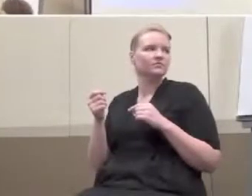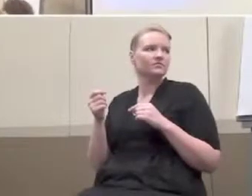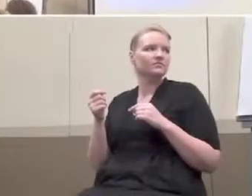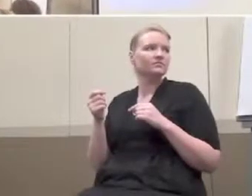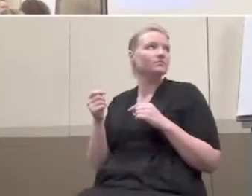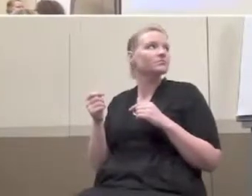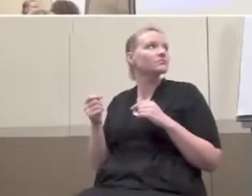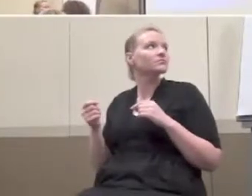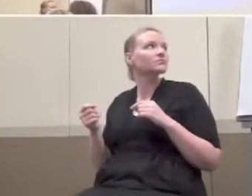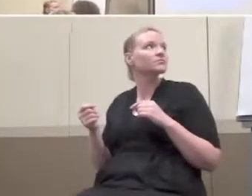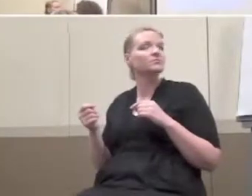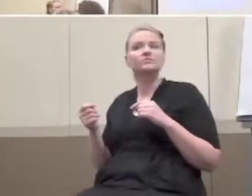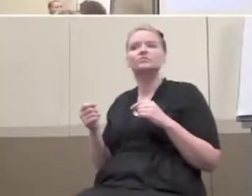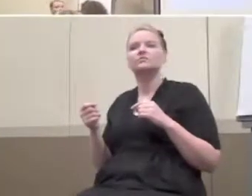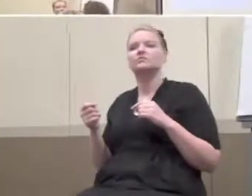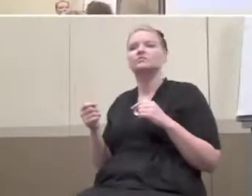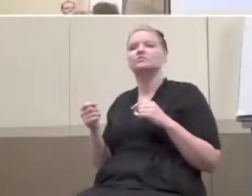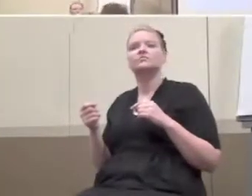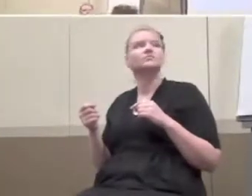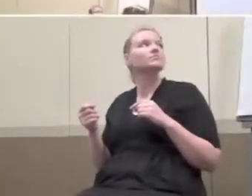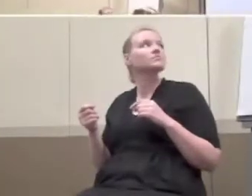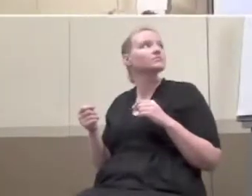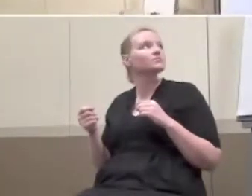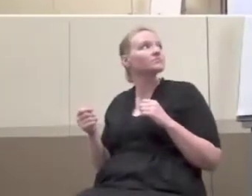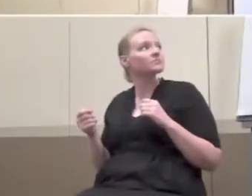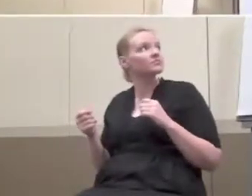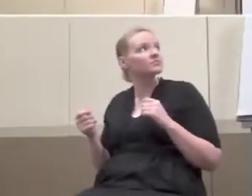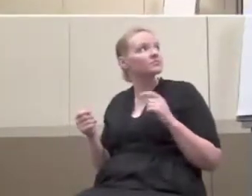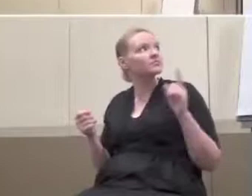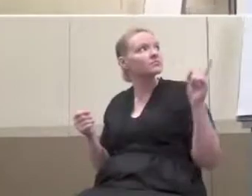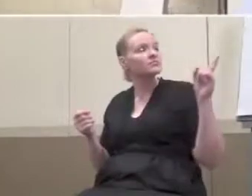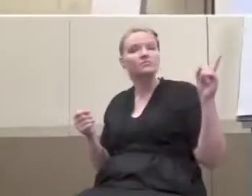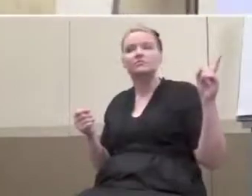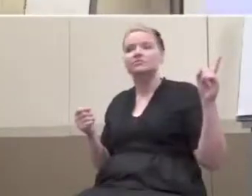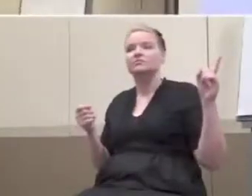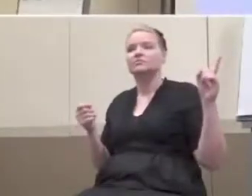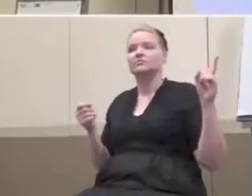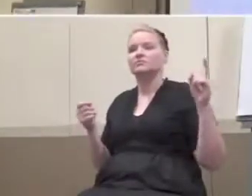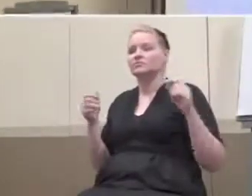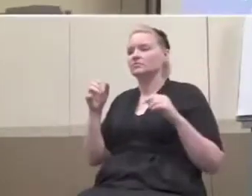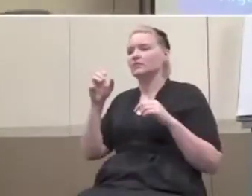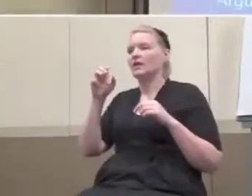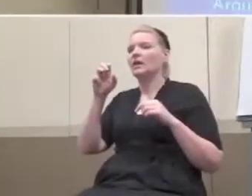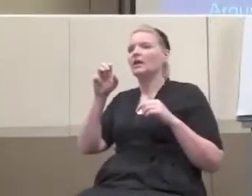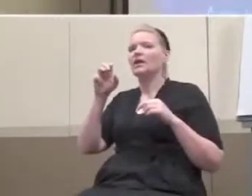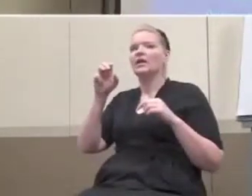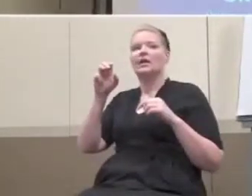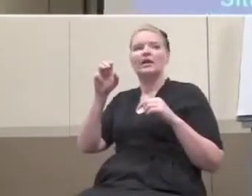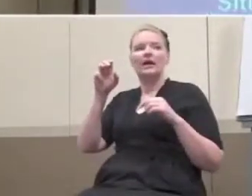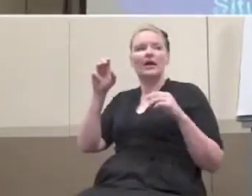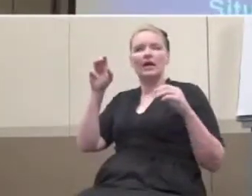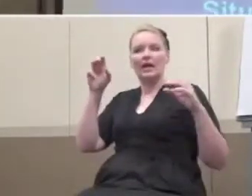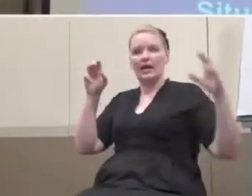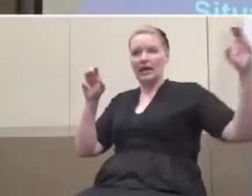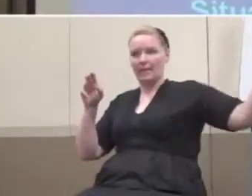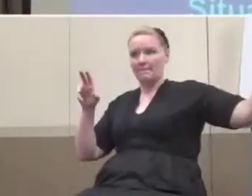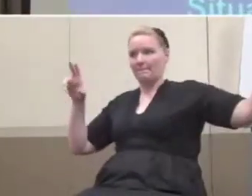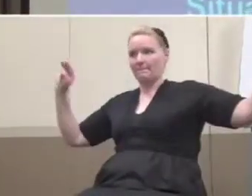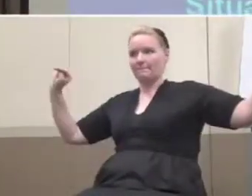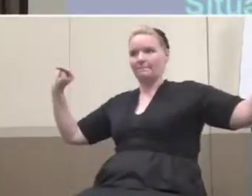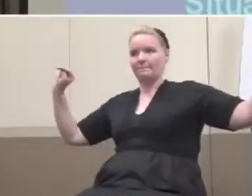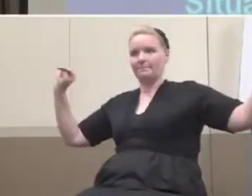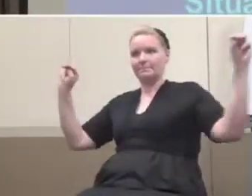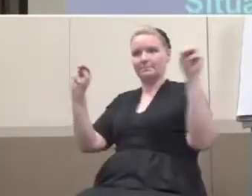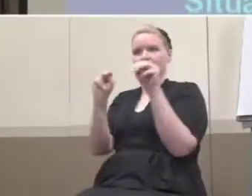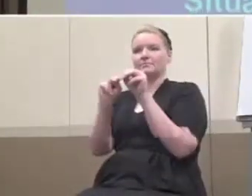are role play scenarios, okay? And so you have M, N, so any M's that are over here, look for an N over here